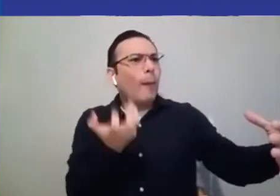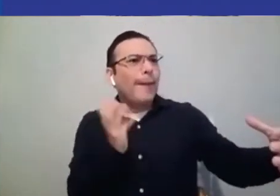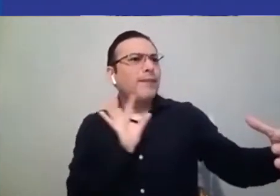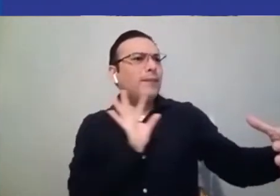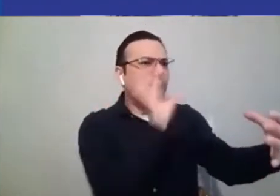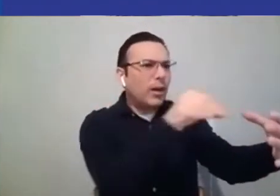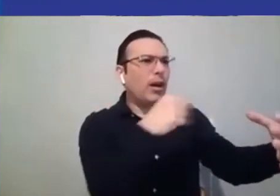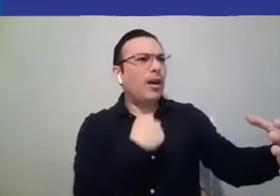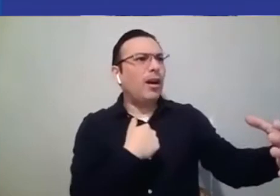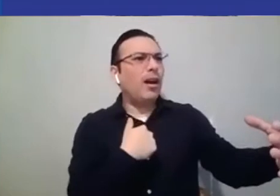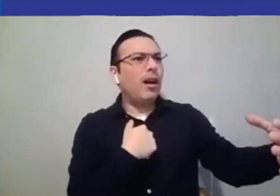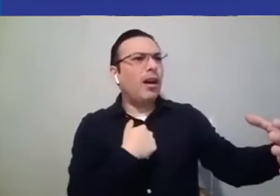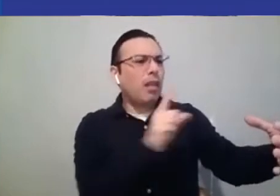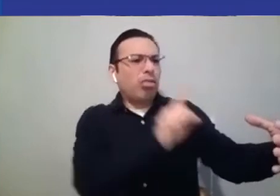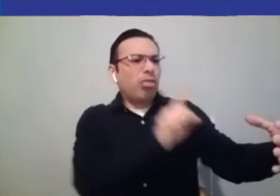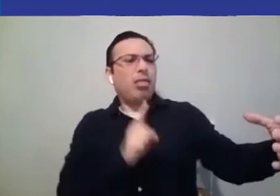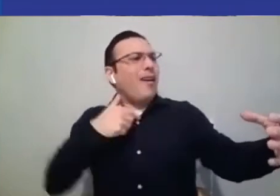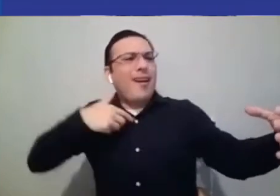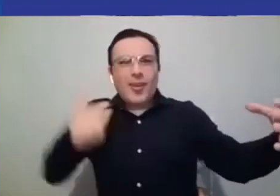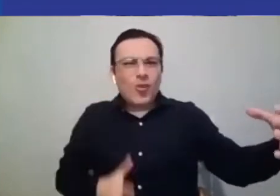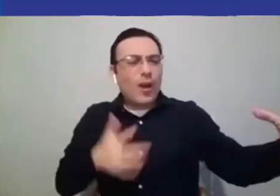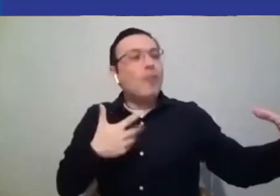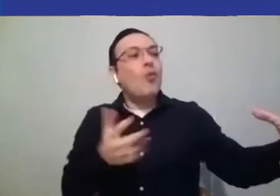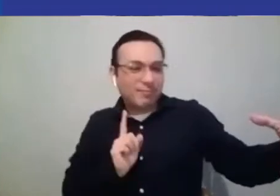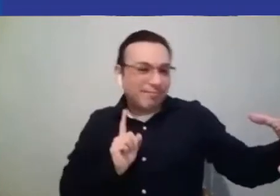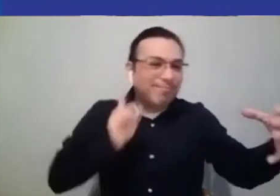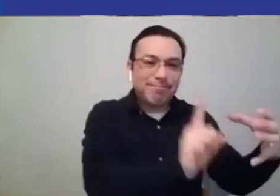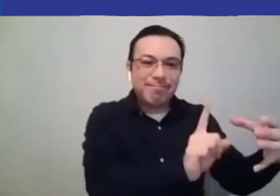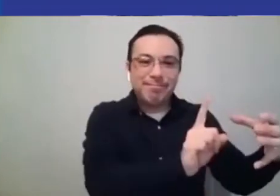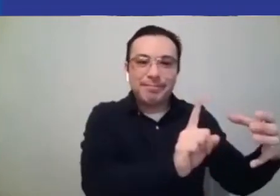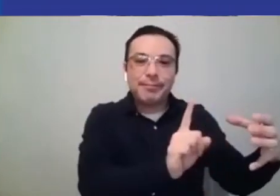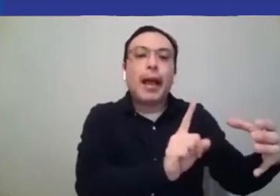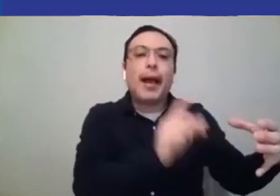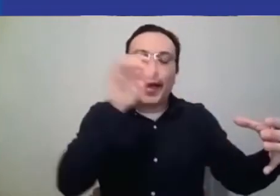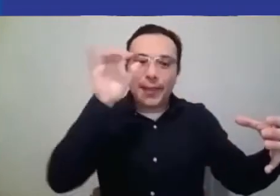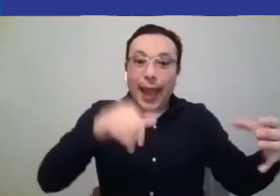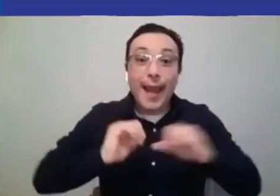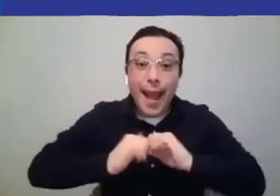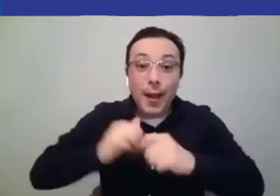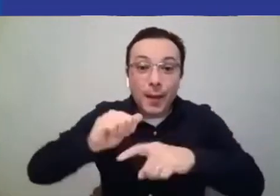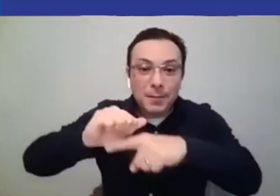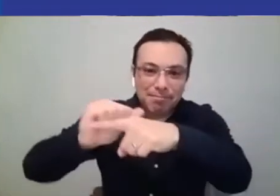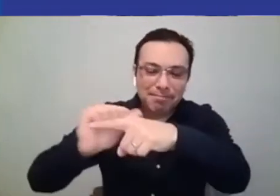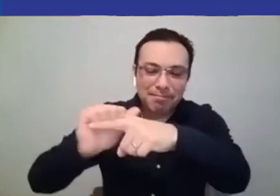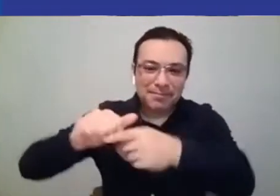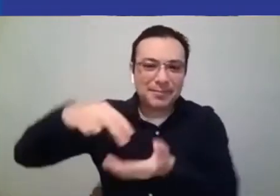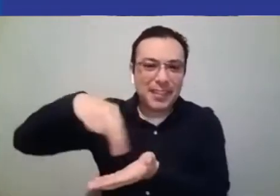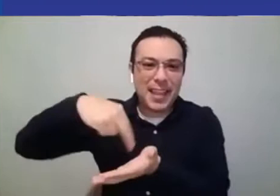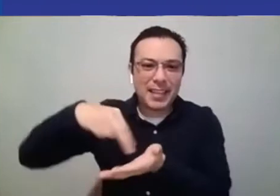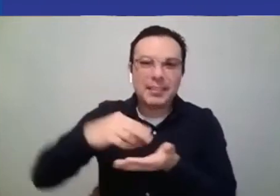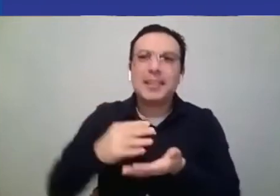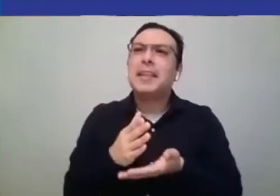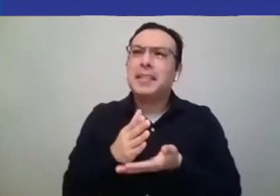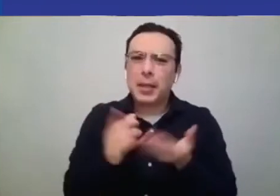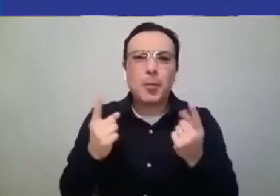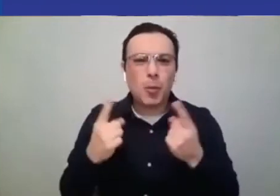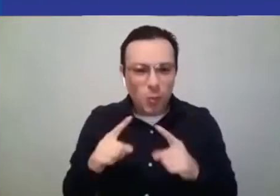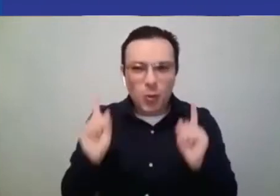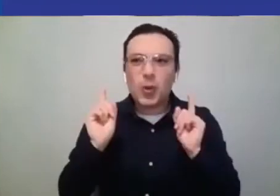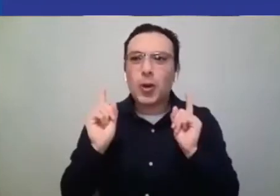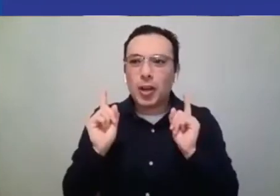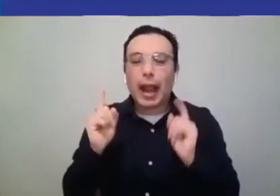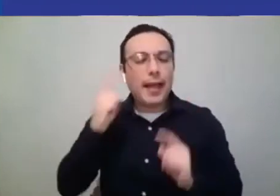that social situation was. I wanted to feel like I belonged and I wasn't an outsider. So that was and I did achieve